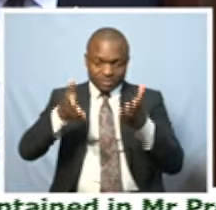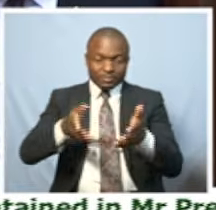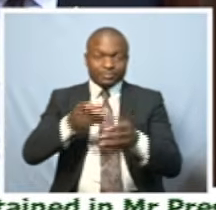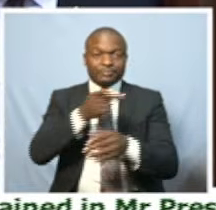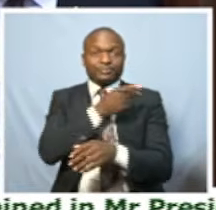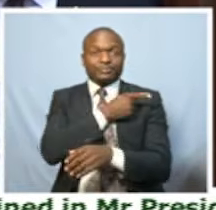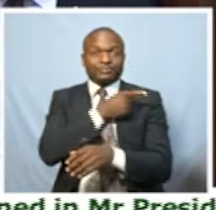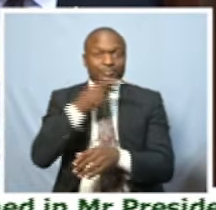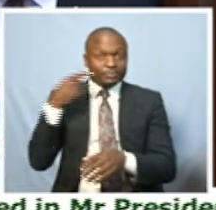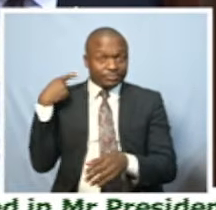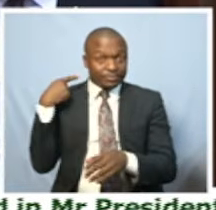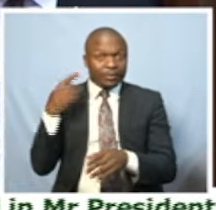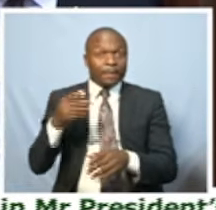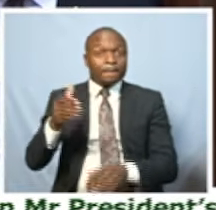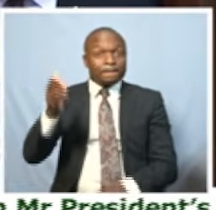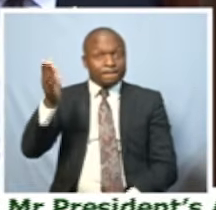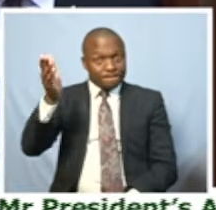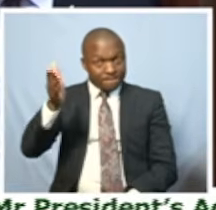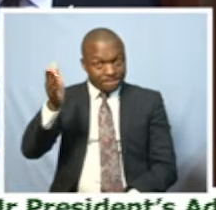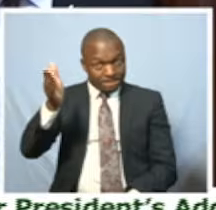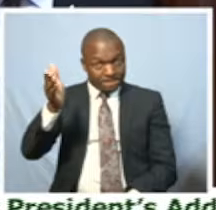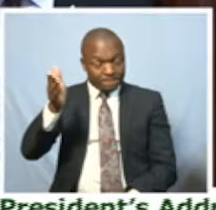House. The address